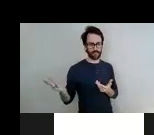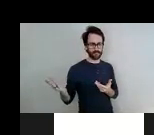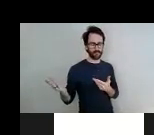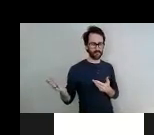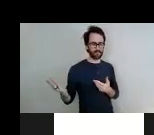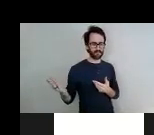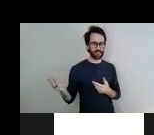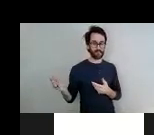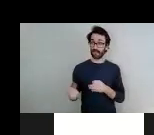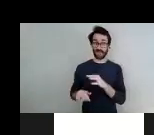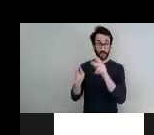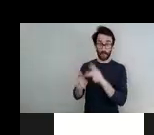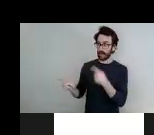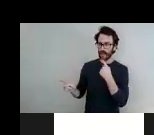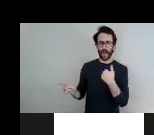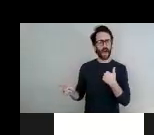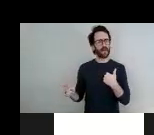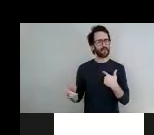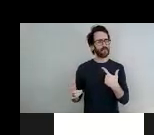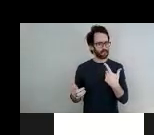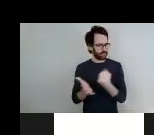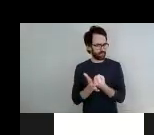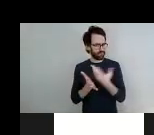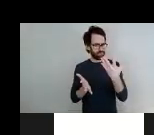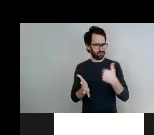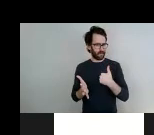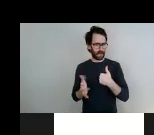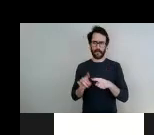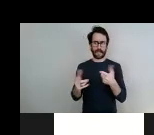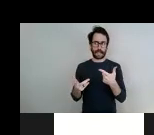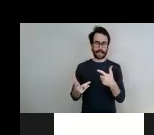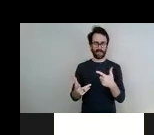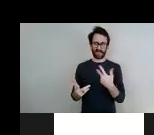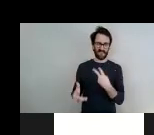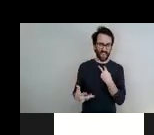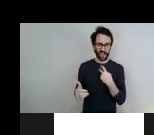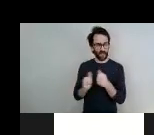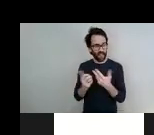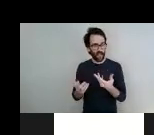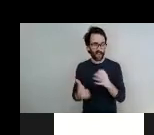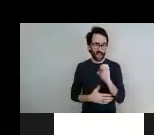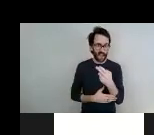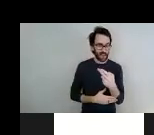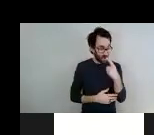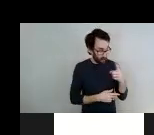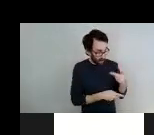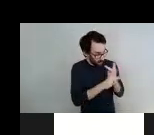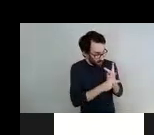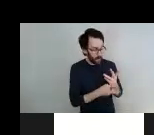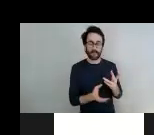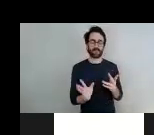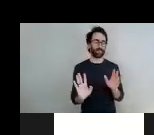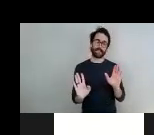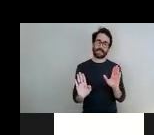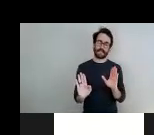Beware of individuals who claim to be wealthy but need to borrow money. When trying to set up an in-person meeting, always be